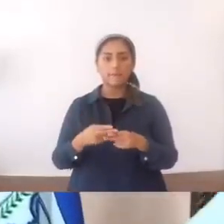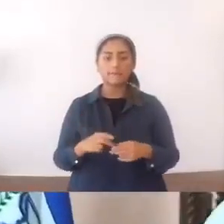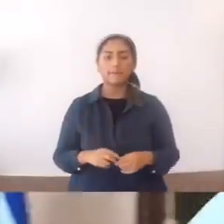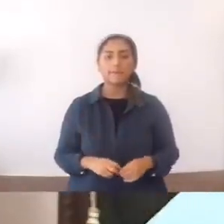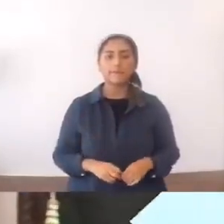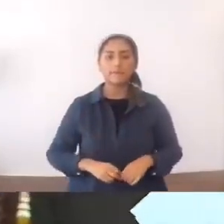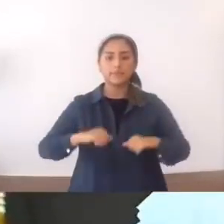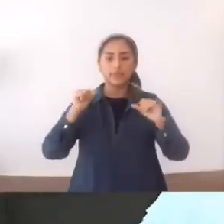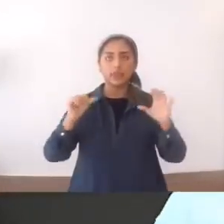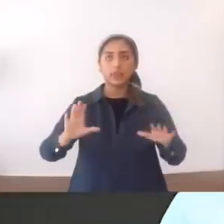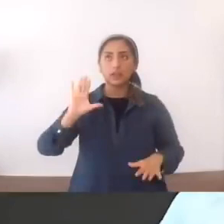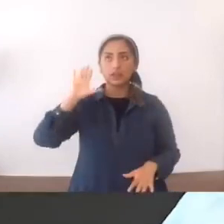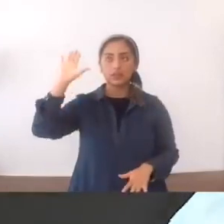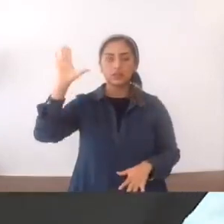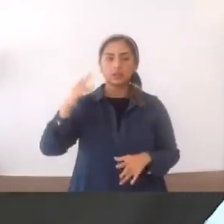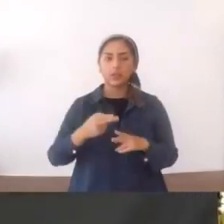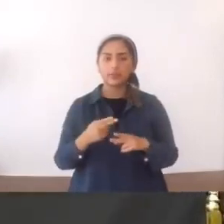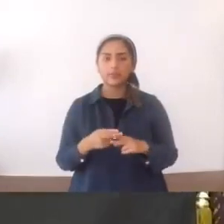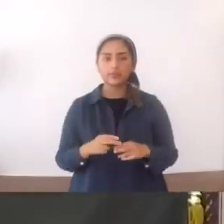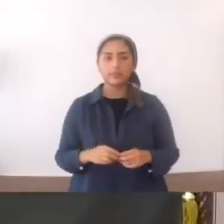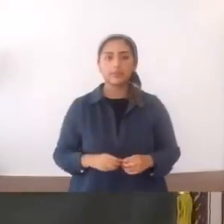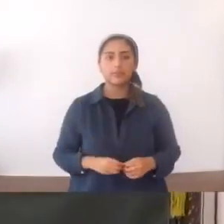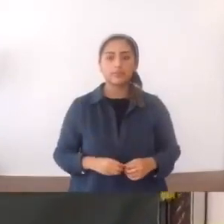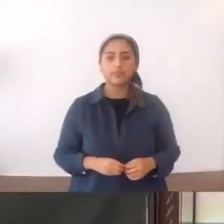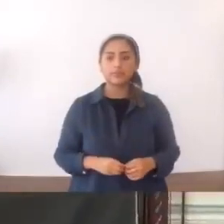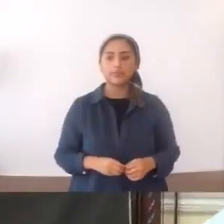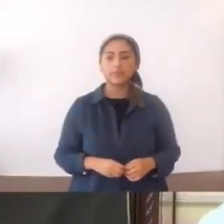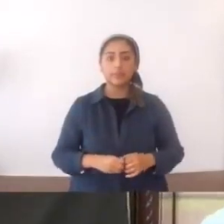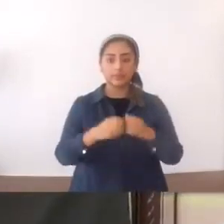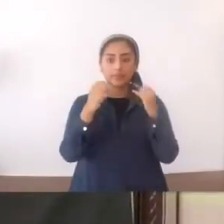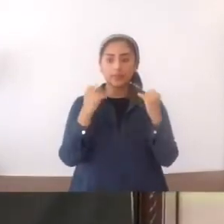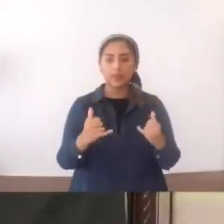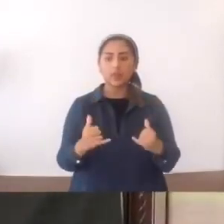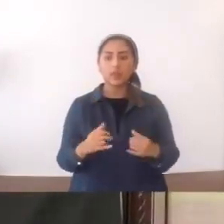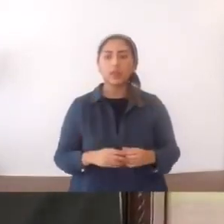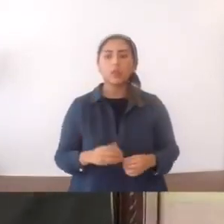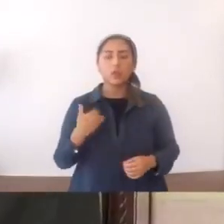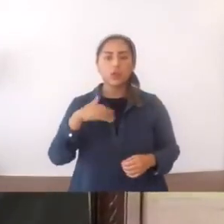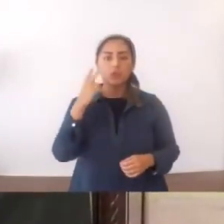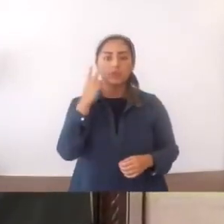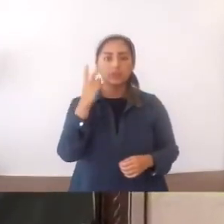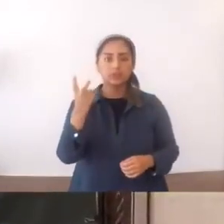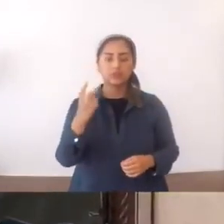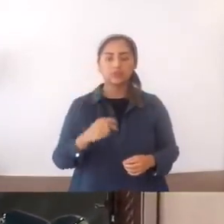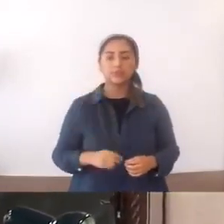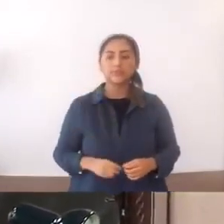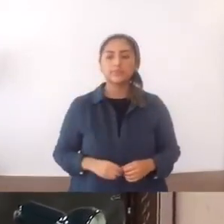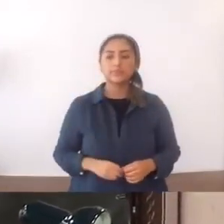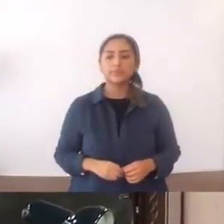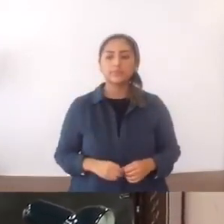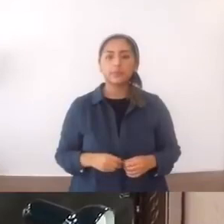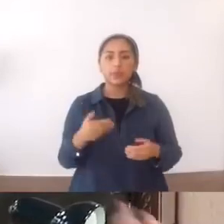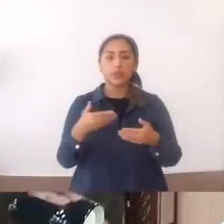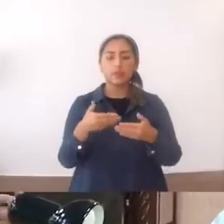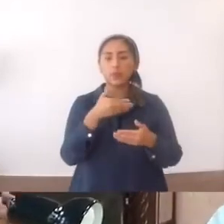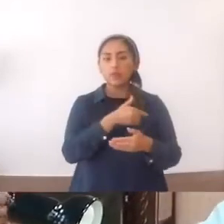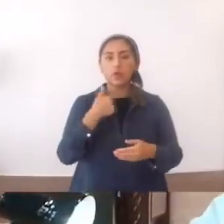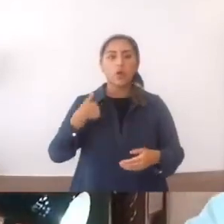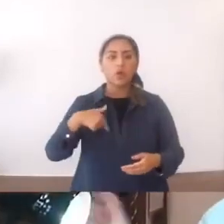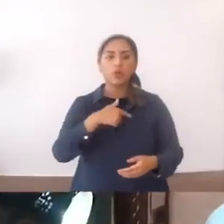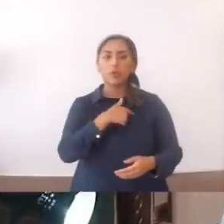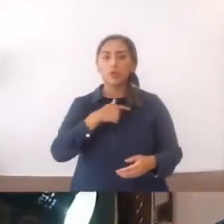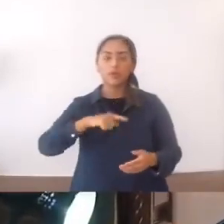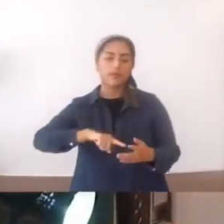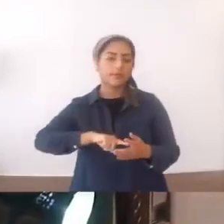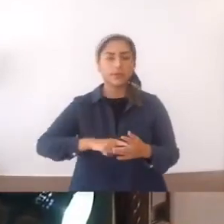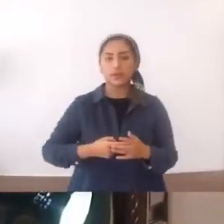holy name, the Bendito es Kadosh el nombre name. de Yahweh. Blessed is the name of Yahweh. Ahora, vamos a ver algo Now we're going to see antes de something